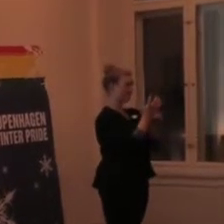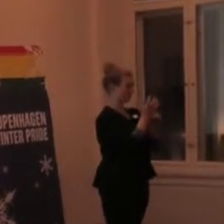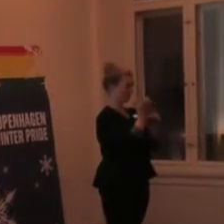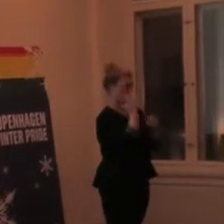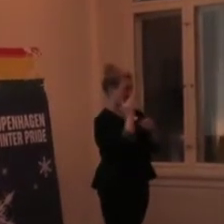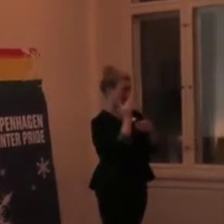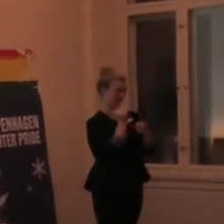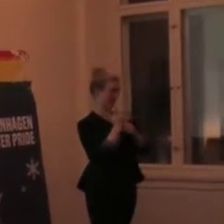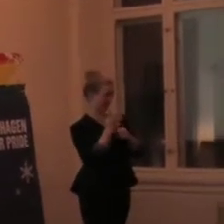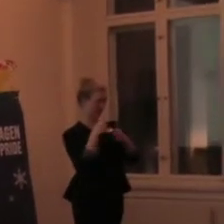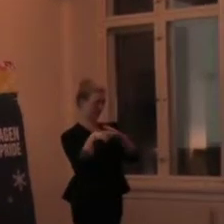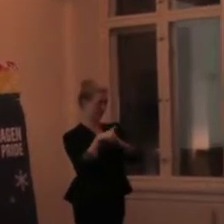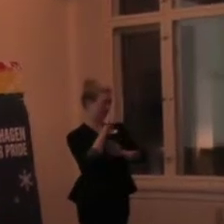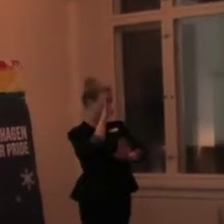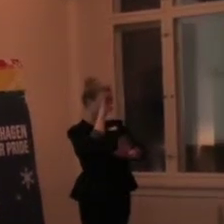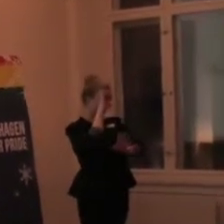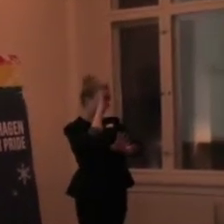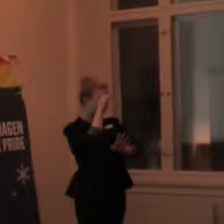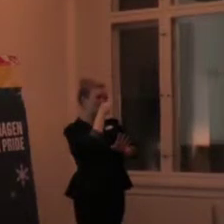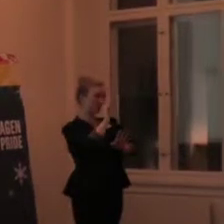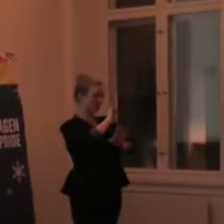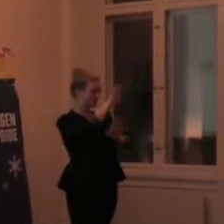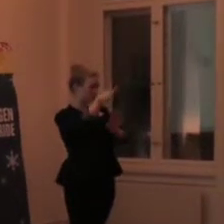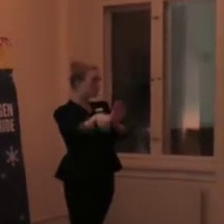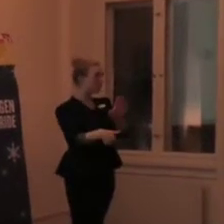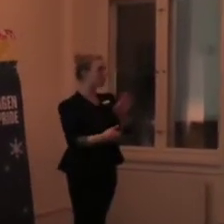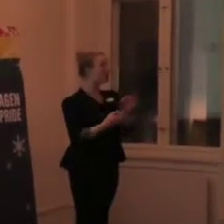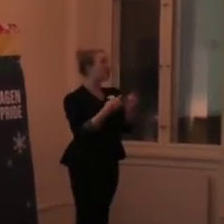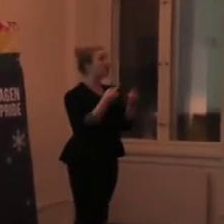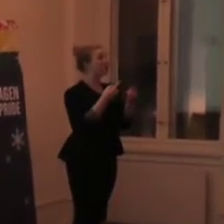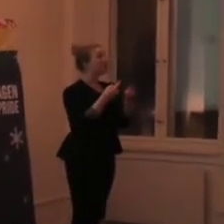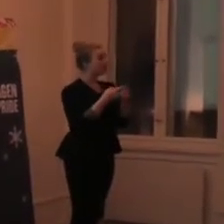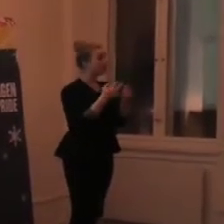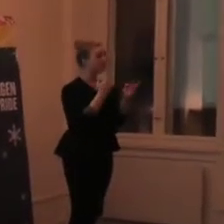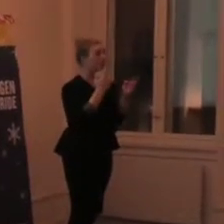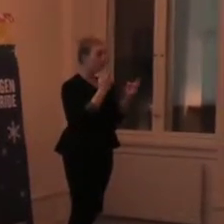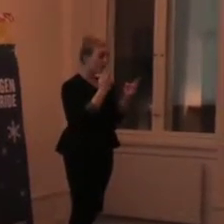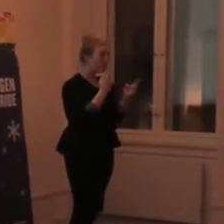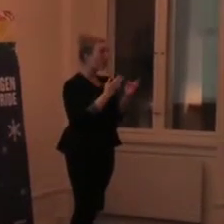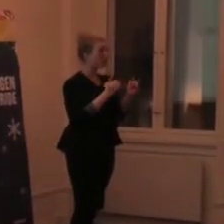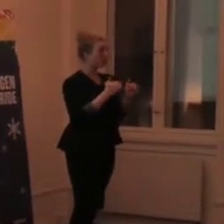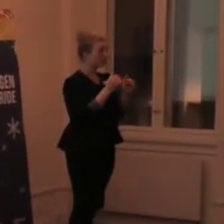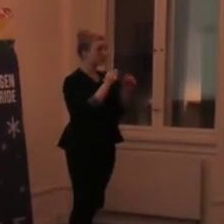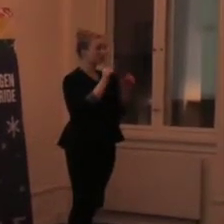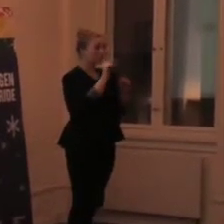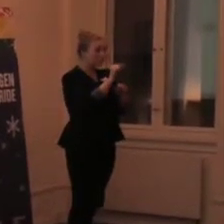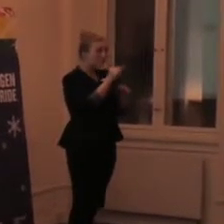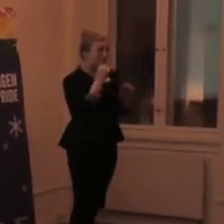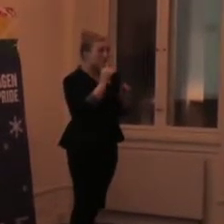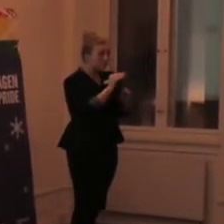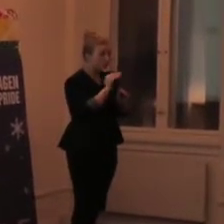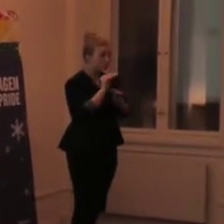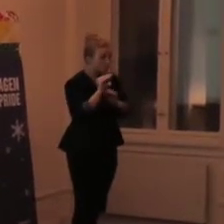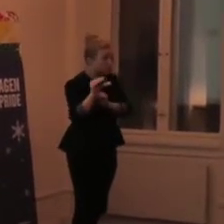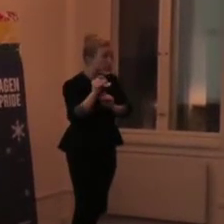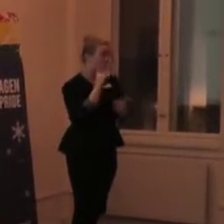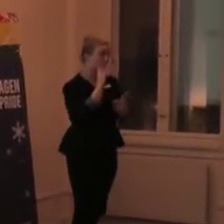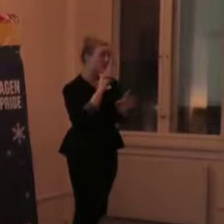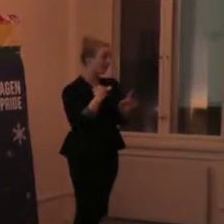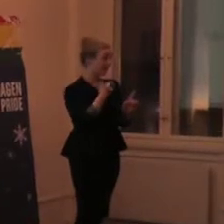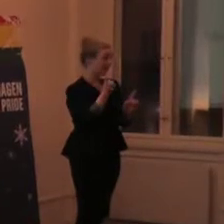Iraq. They're going to happen outside. But we're also hoping to organize small trainings, even if it's one-to-one